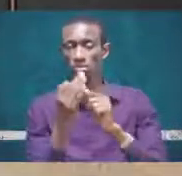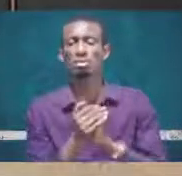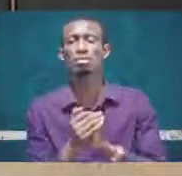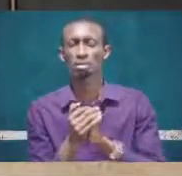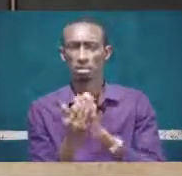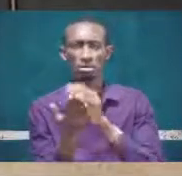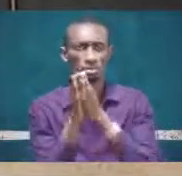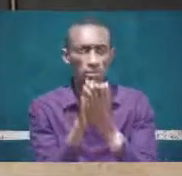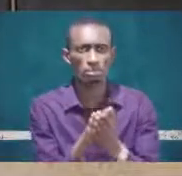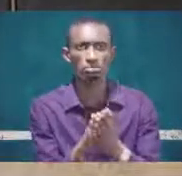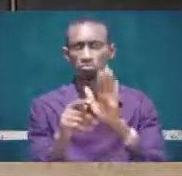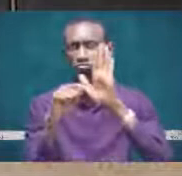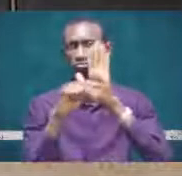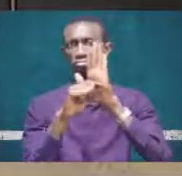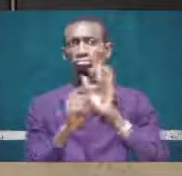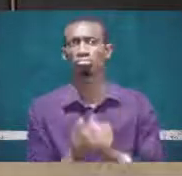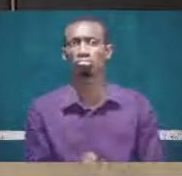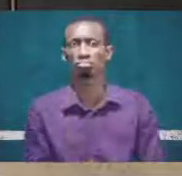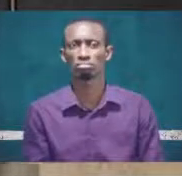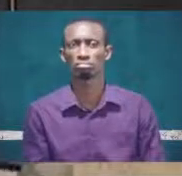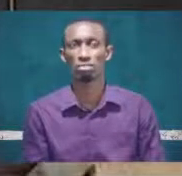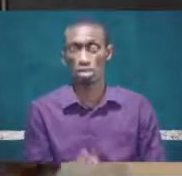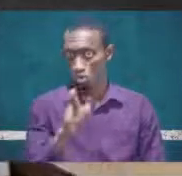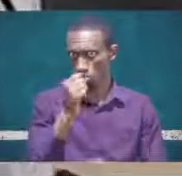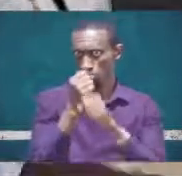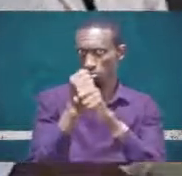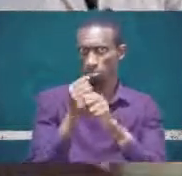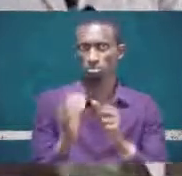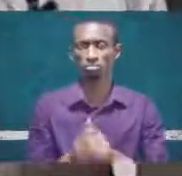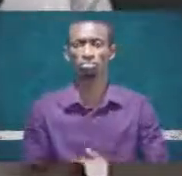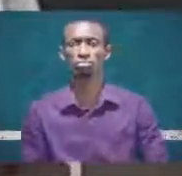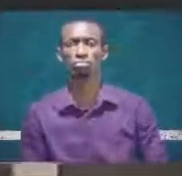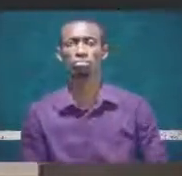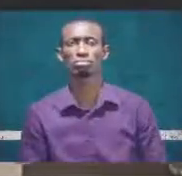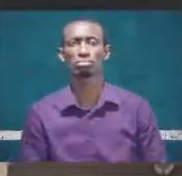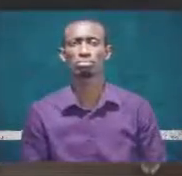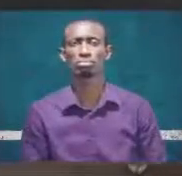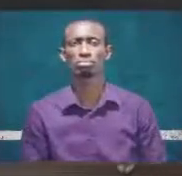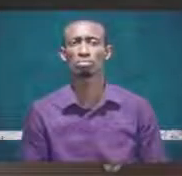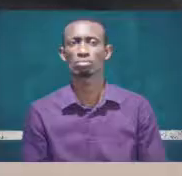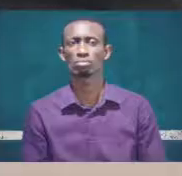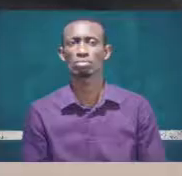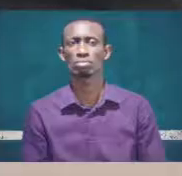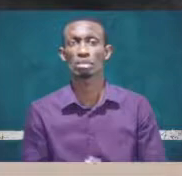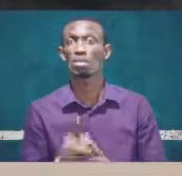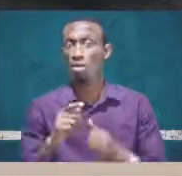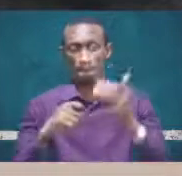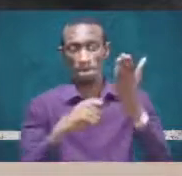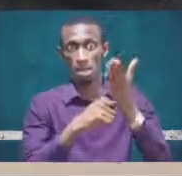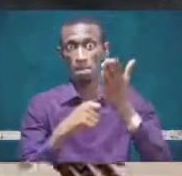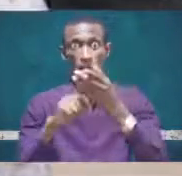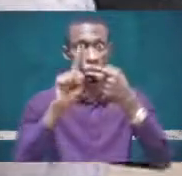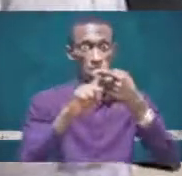minus. Okay, so when you work with sign, you have to be